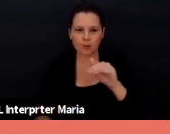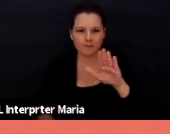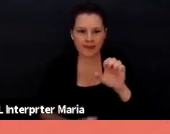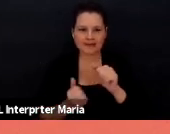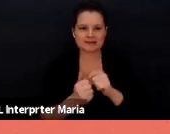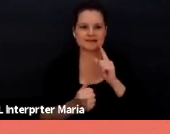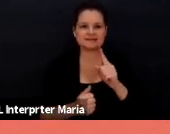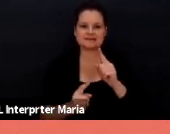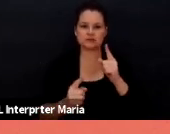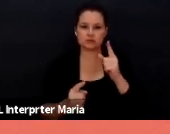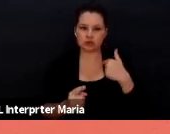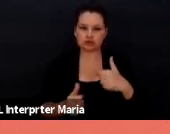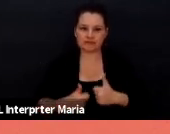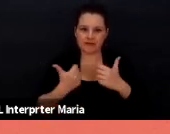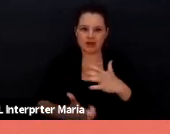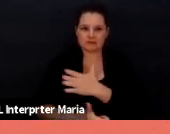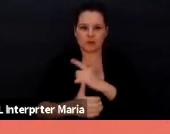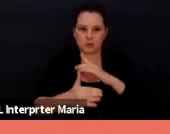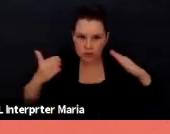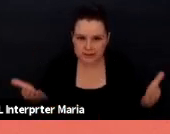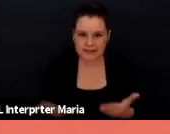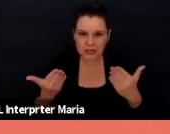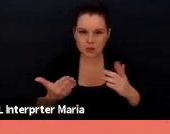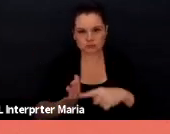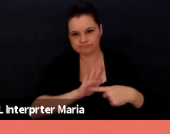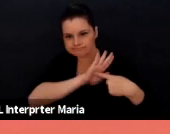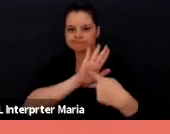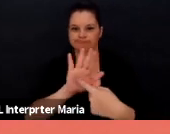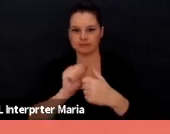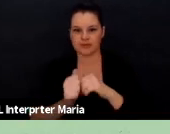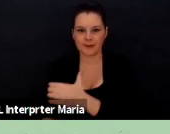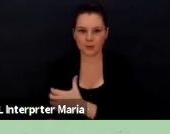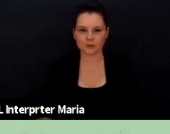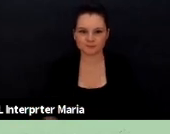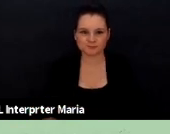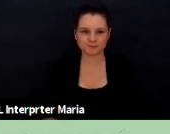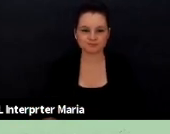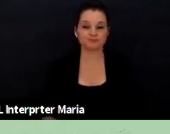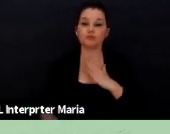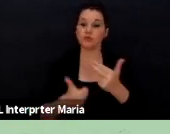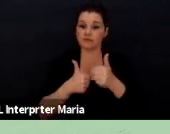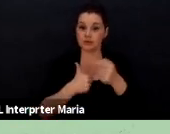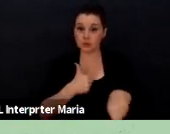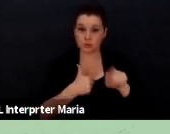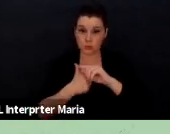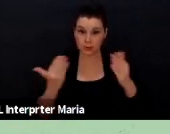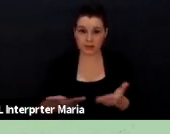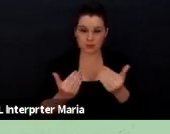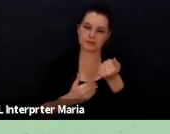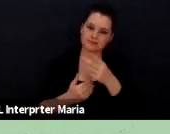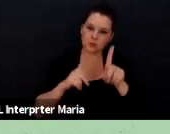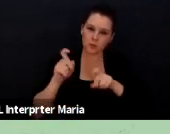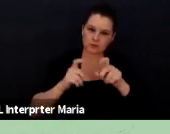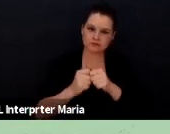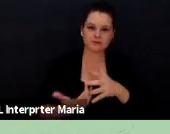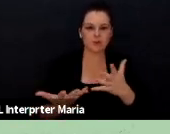as power, and we're just here to exercise that power. To invite you all to the space, we have a couple of questions that we'd love